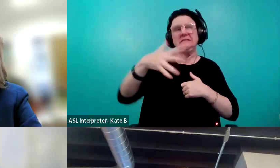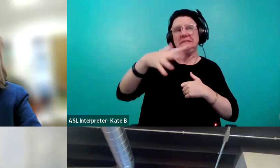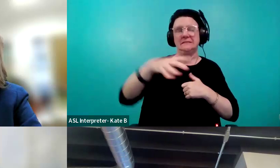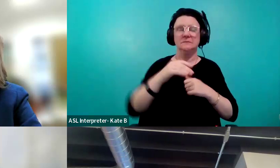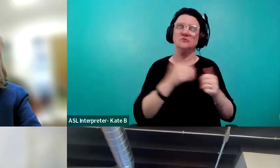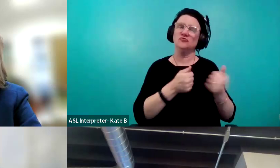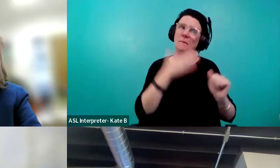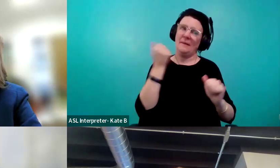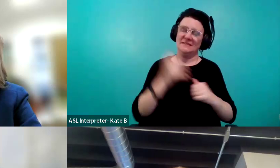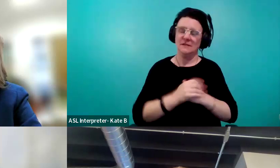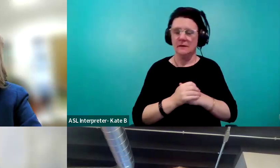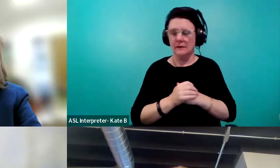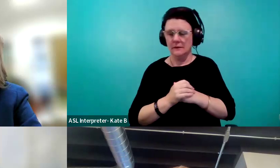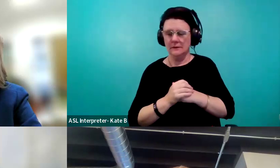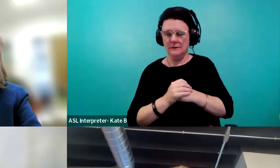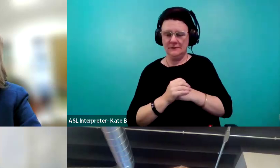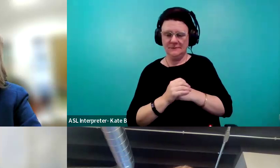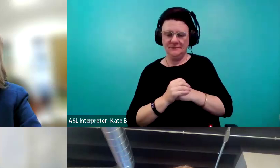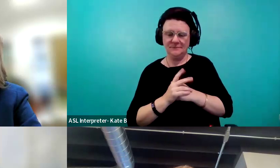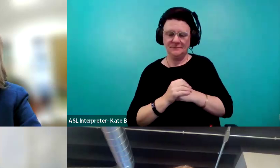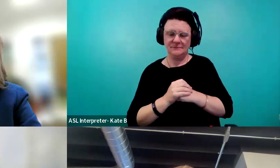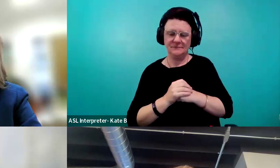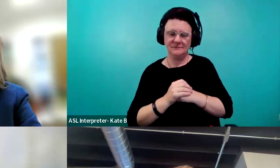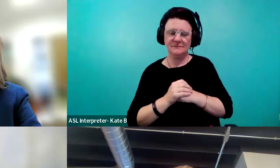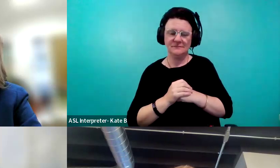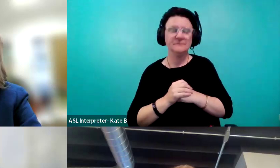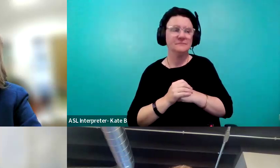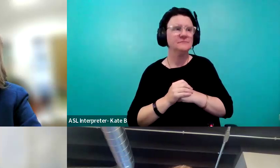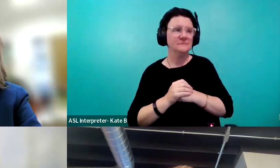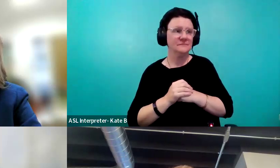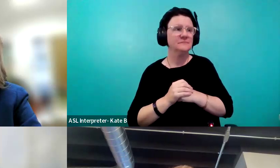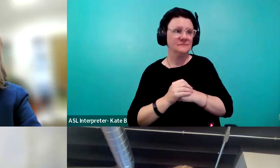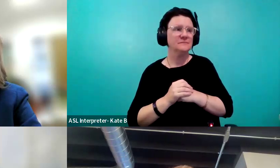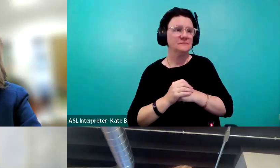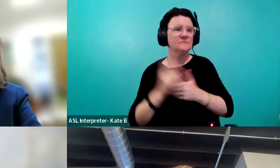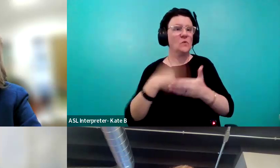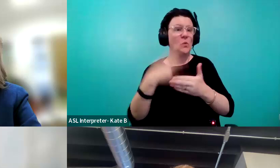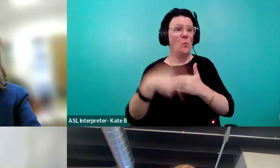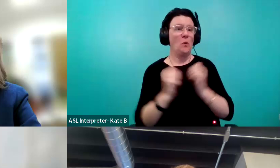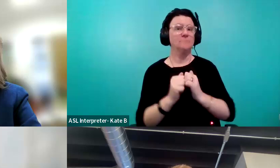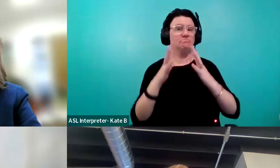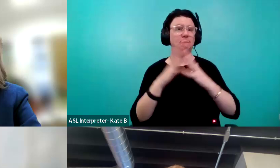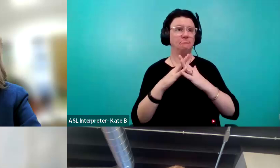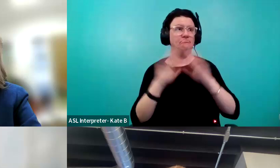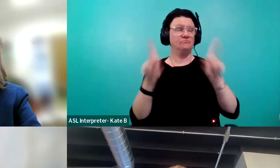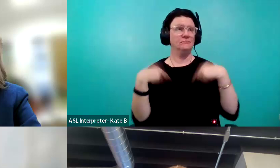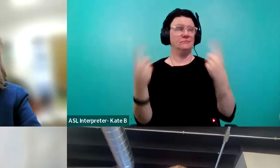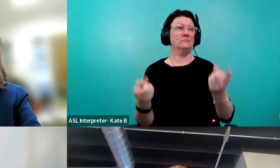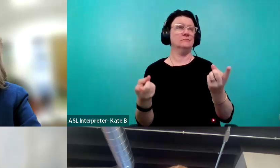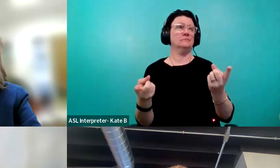recently, but I'll do my best. Yeah, our program's been in existence